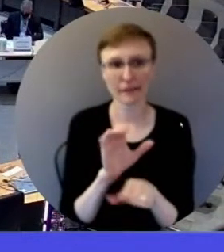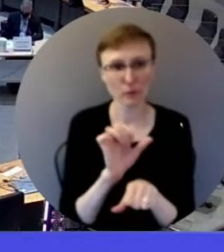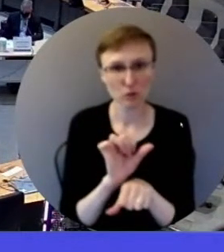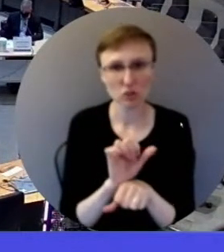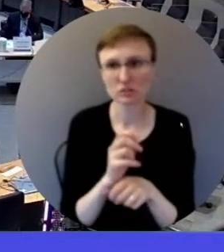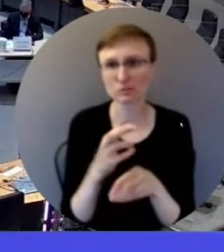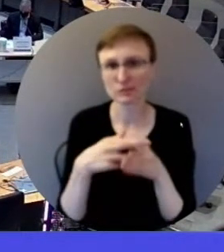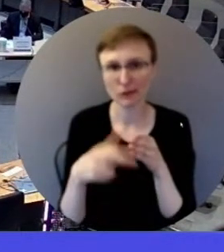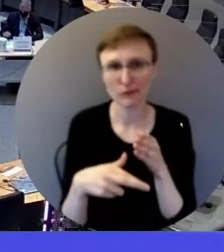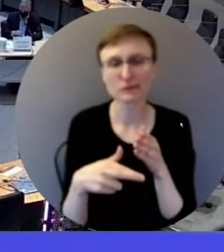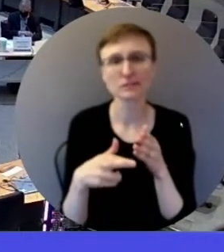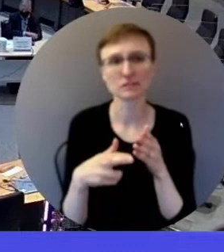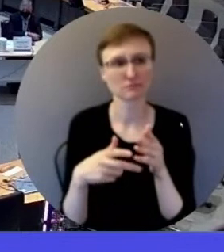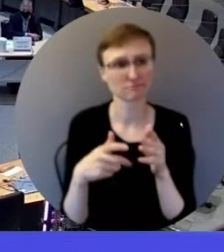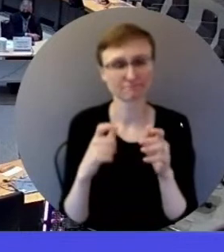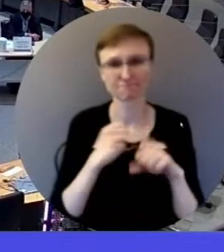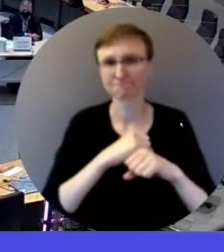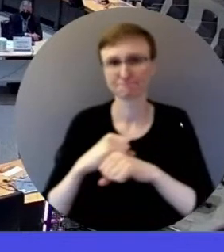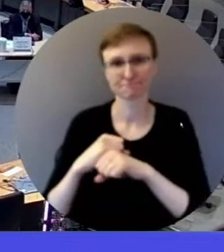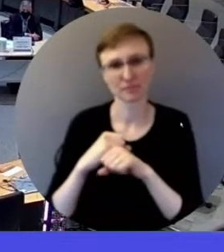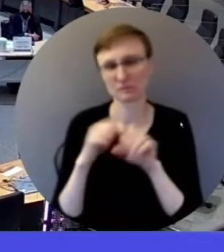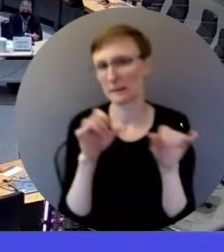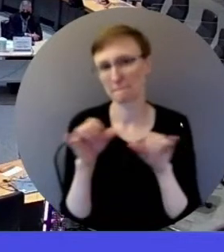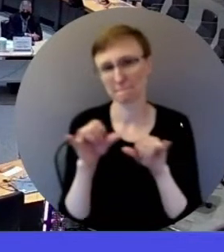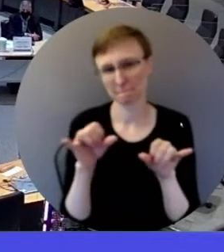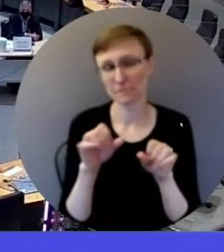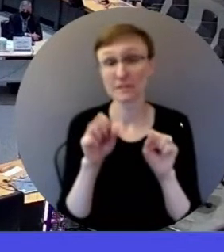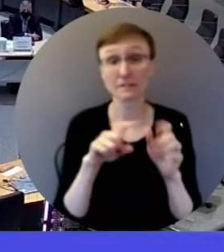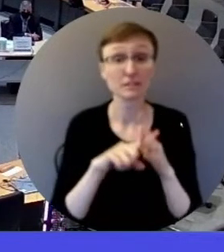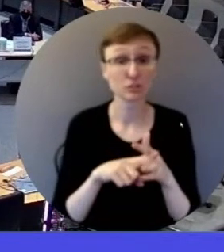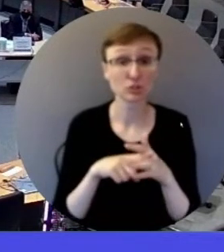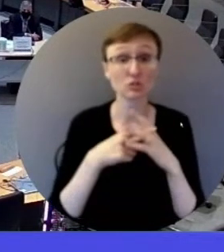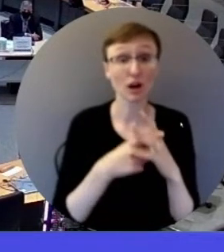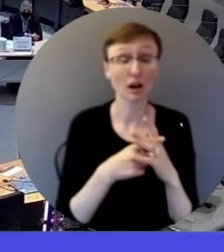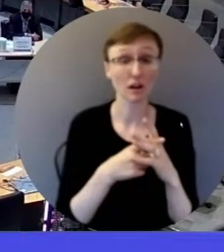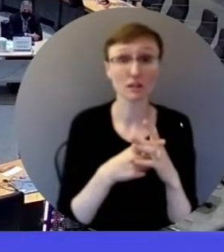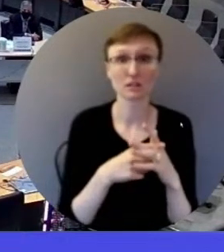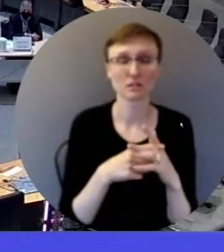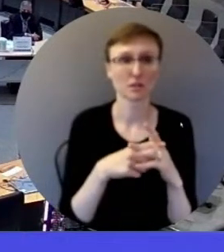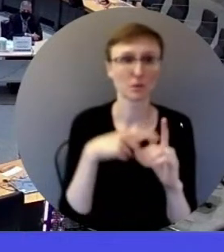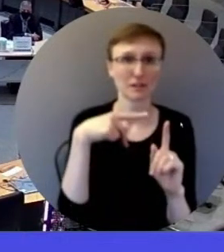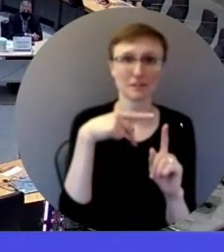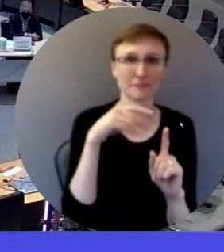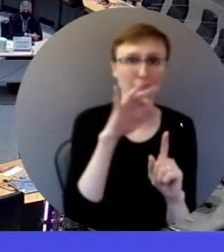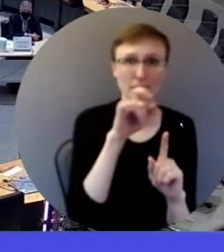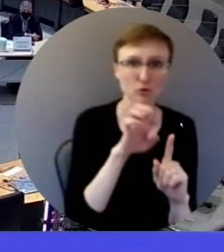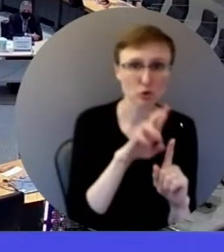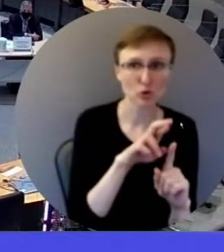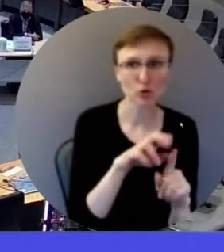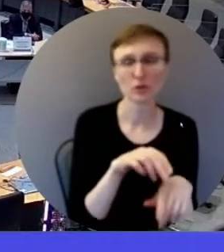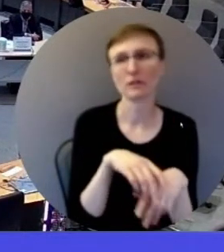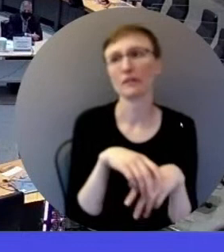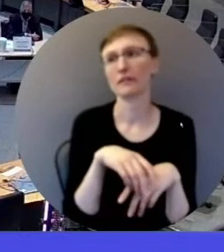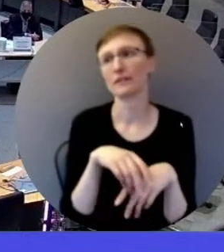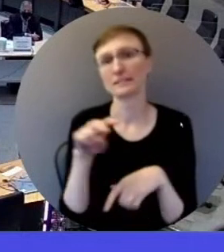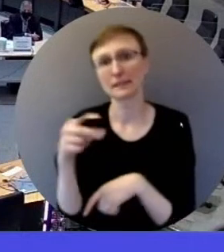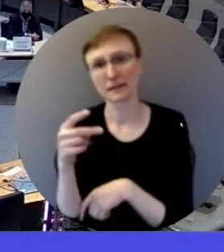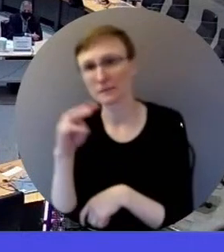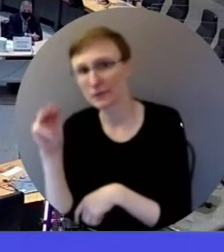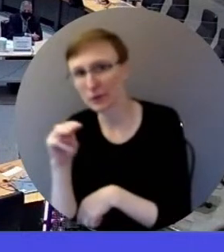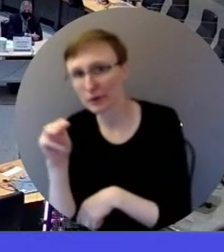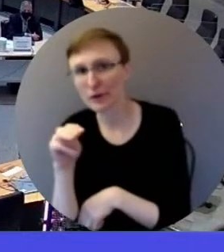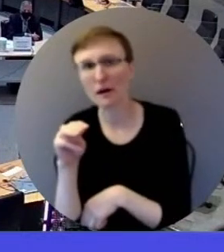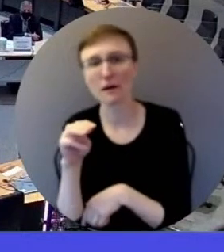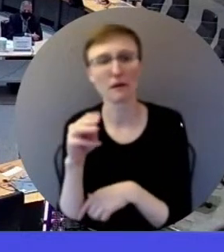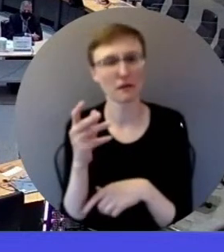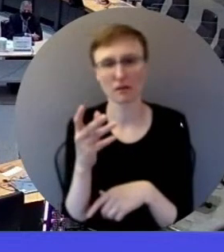So you can start your series with one and finish your series with the other, and that is considered completing